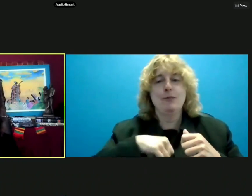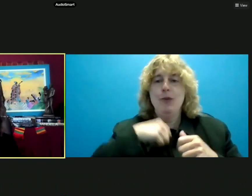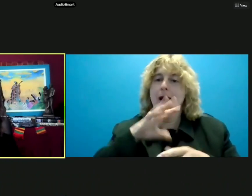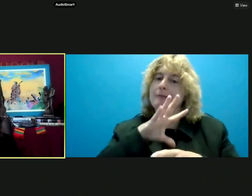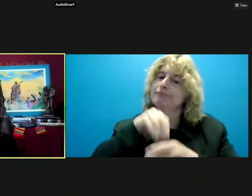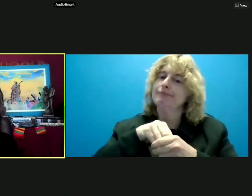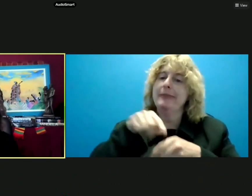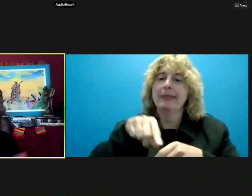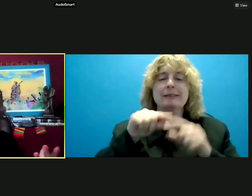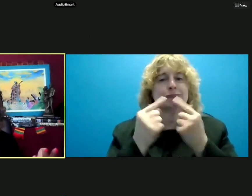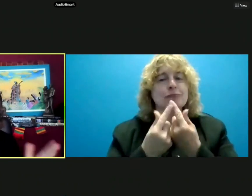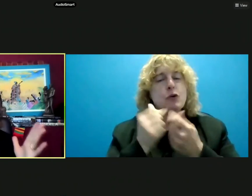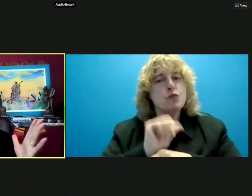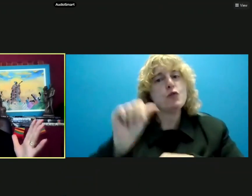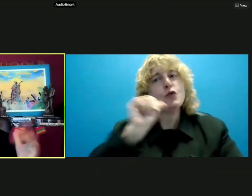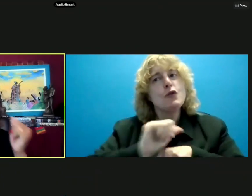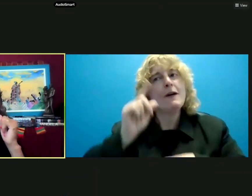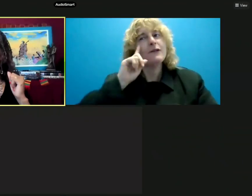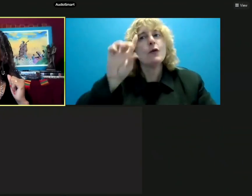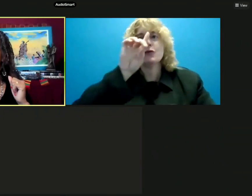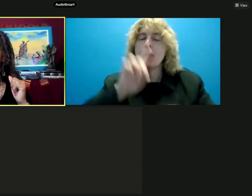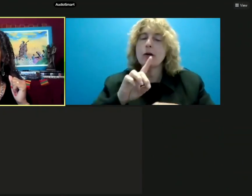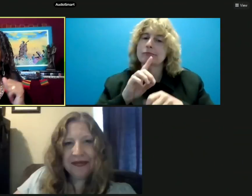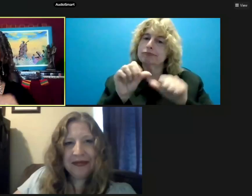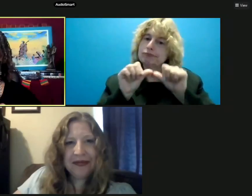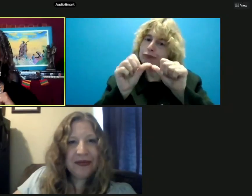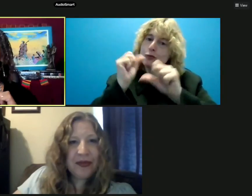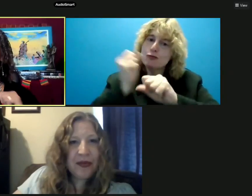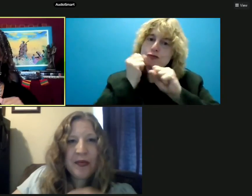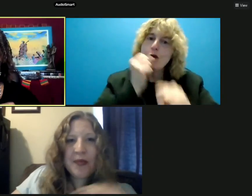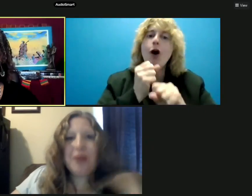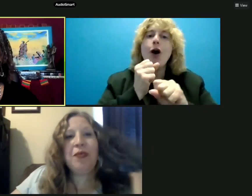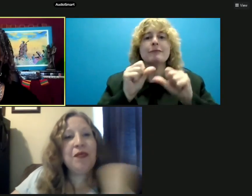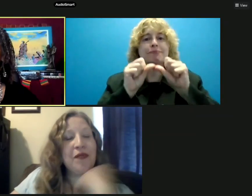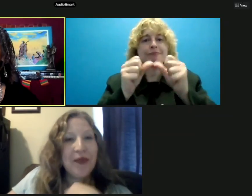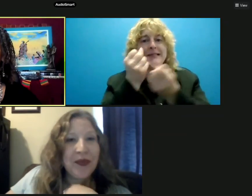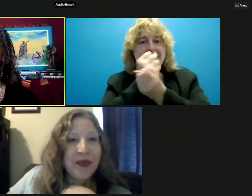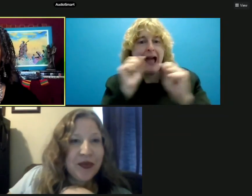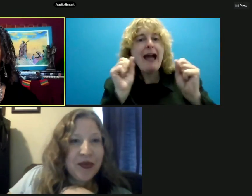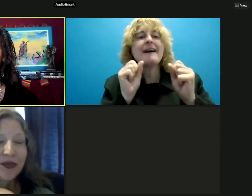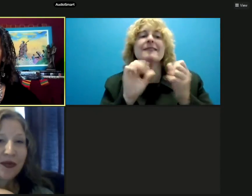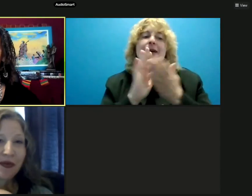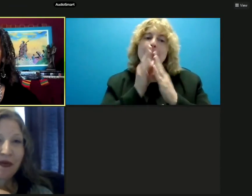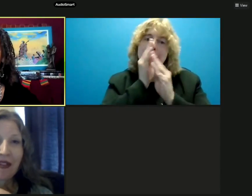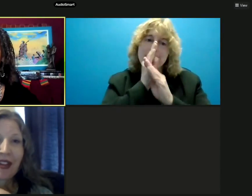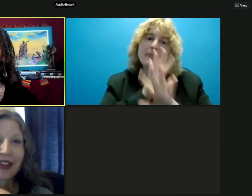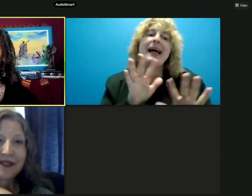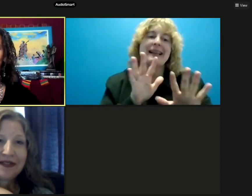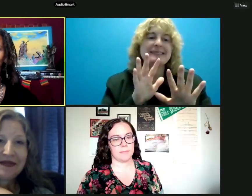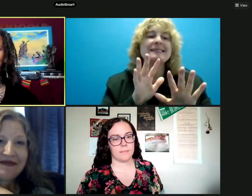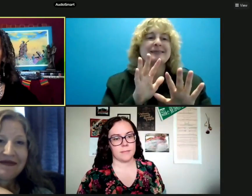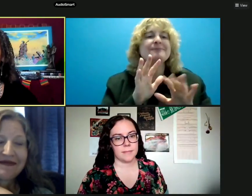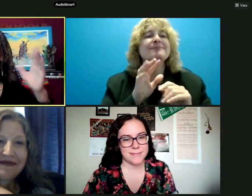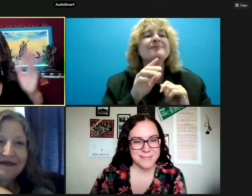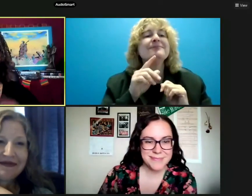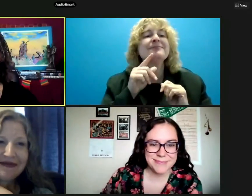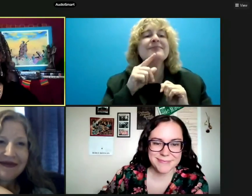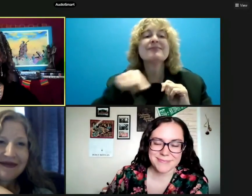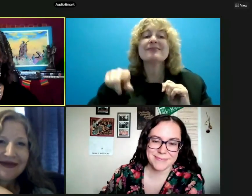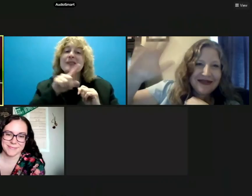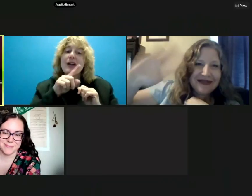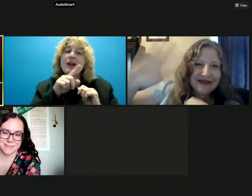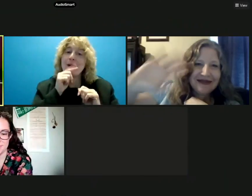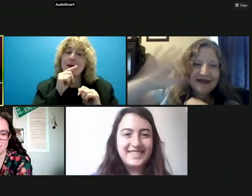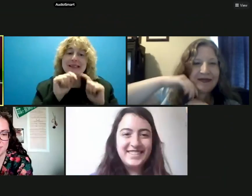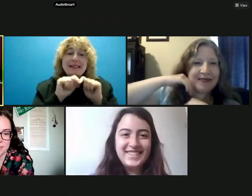stay safe, and be blessed. So team, team COVID-313 Coalition, please, if you would, come